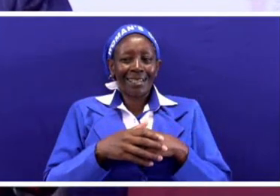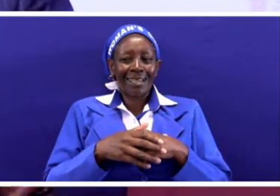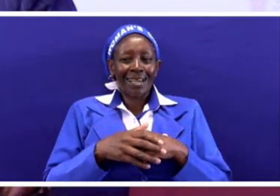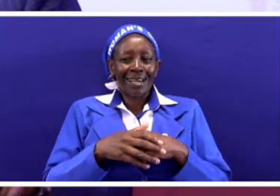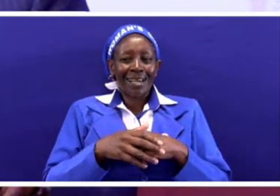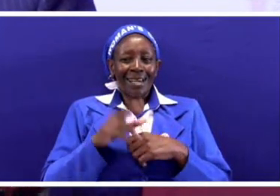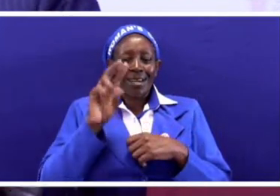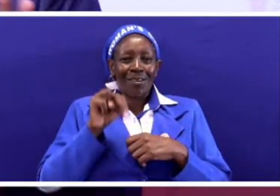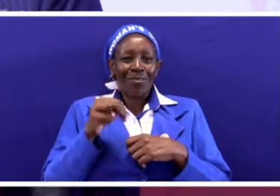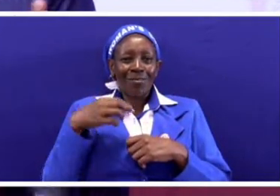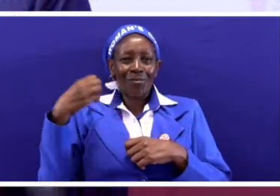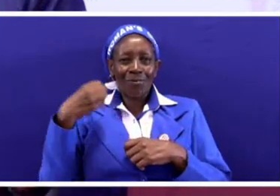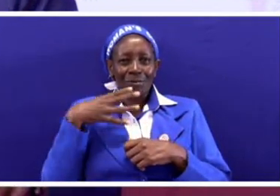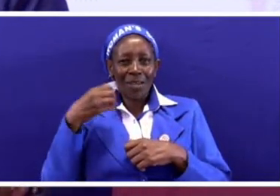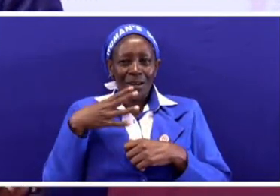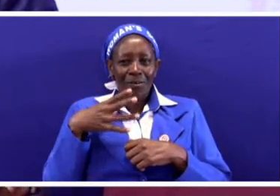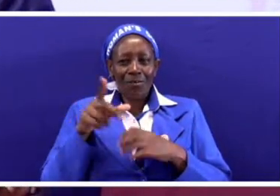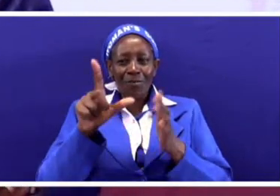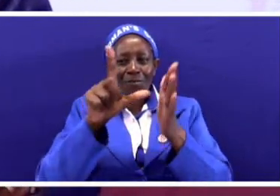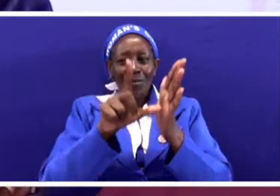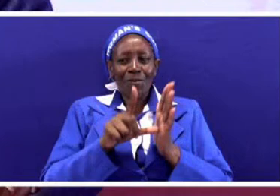Bwana Moderator, no more fear of loans.